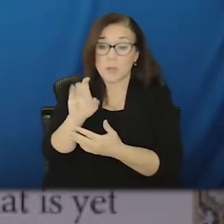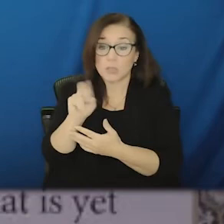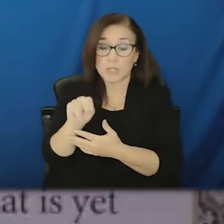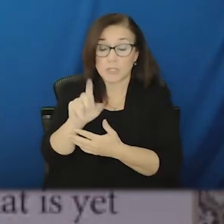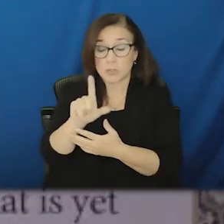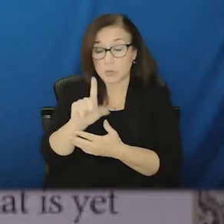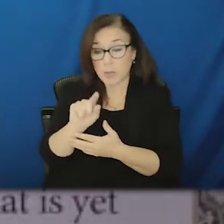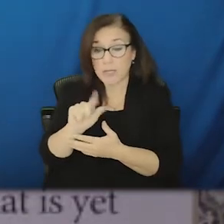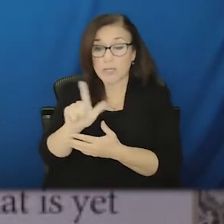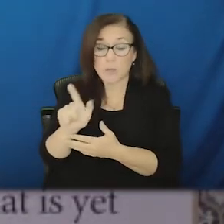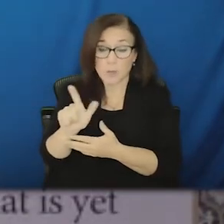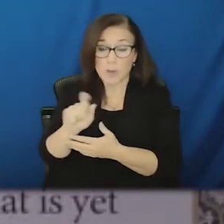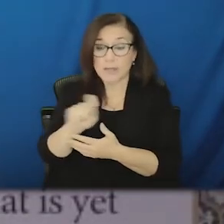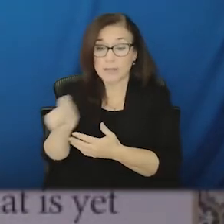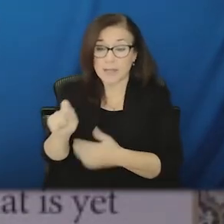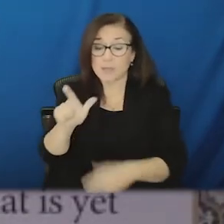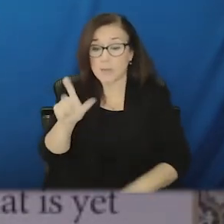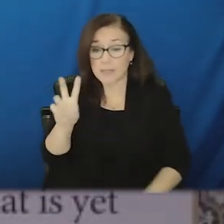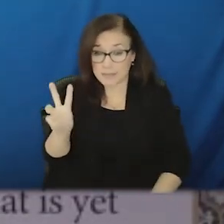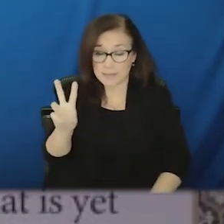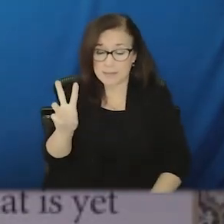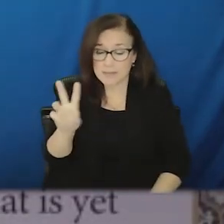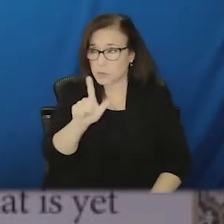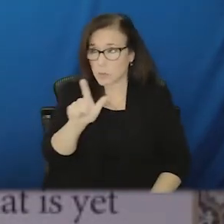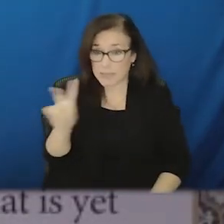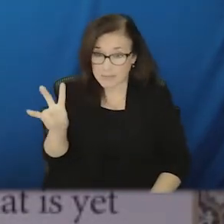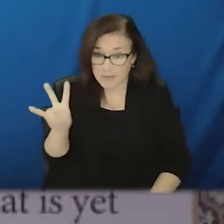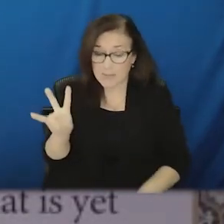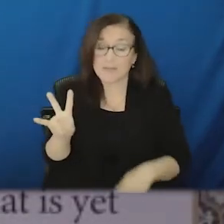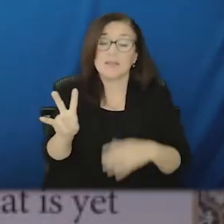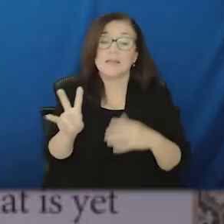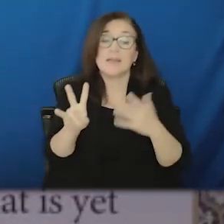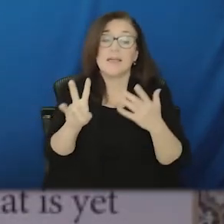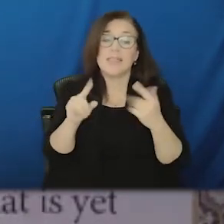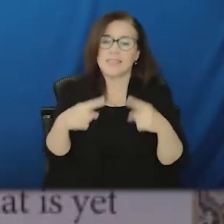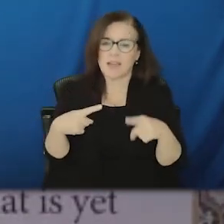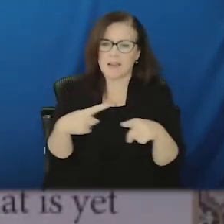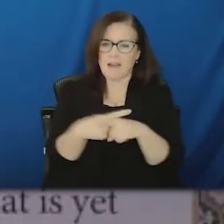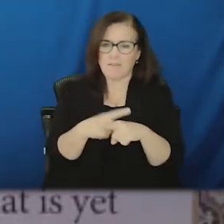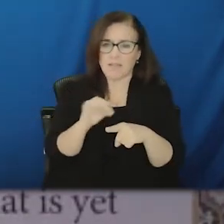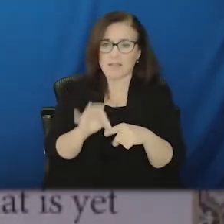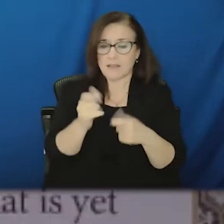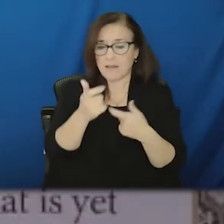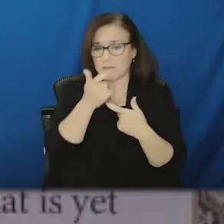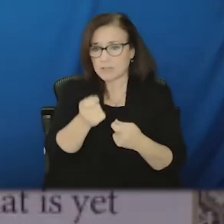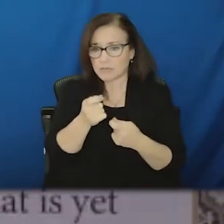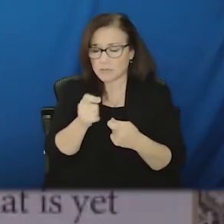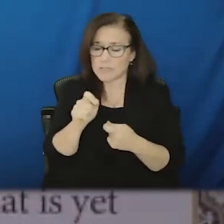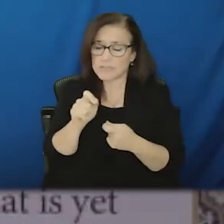2020-21-27, the amended Conflict of Interest Code and Appendix pursuant to Government Code Section